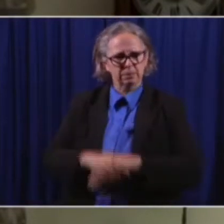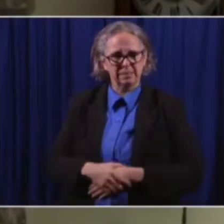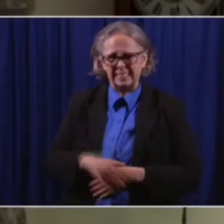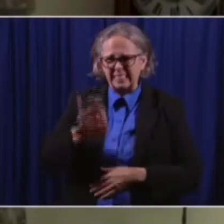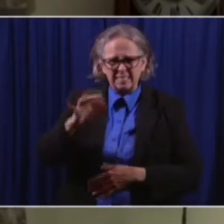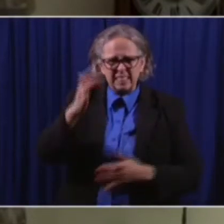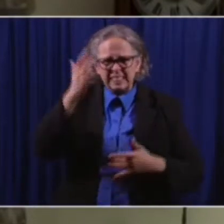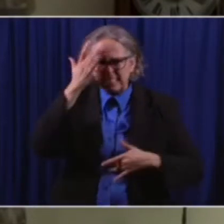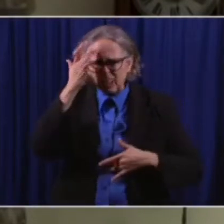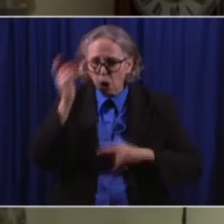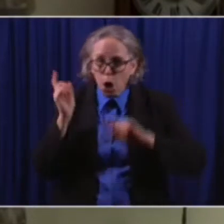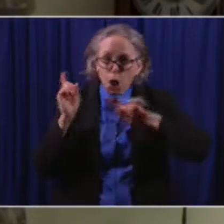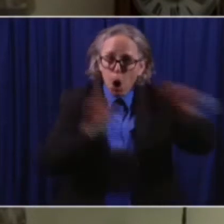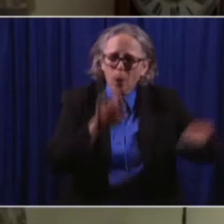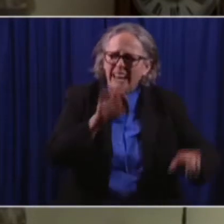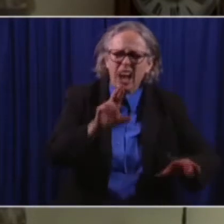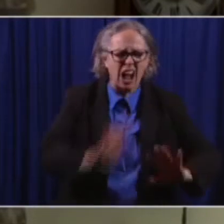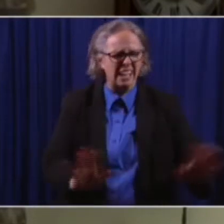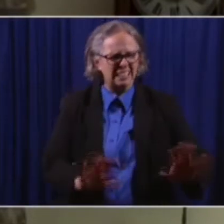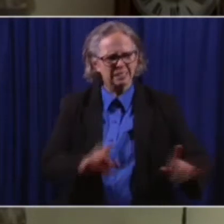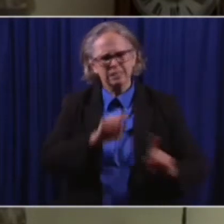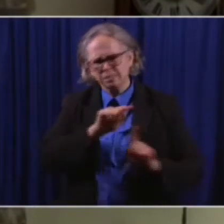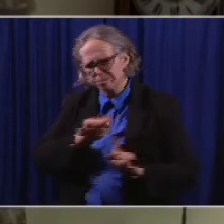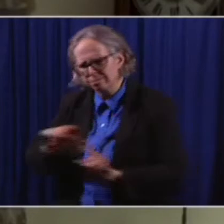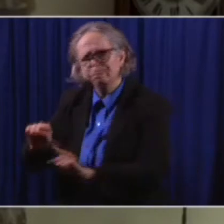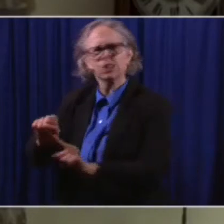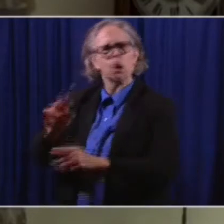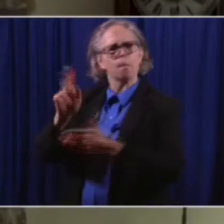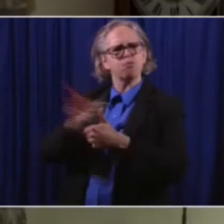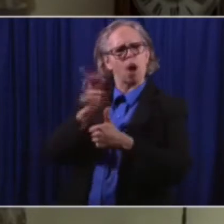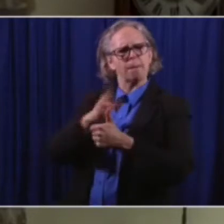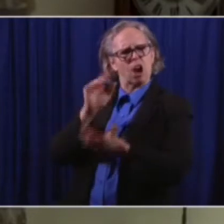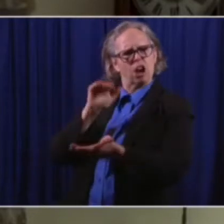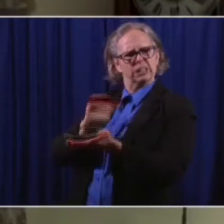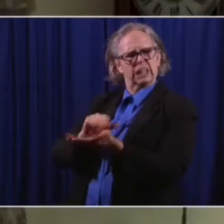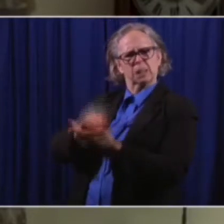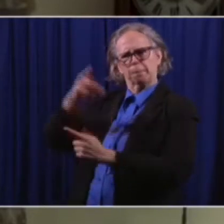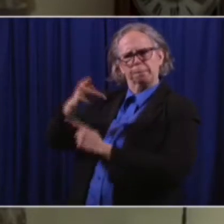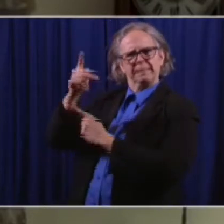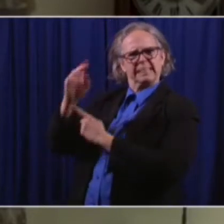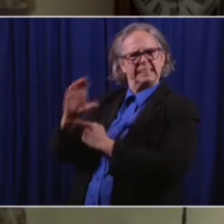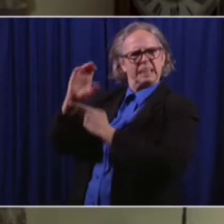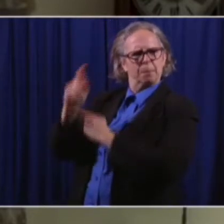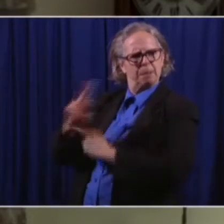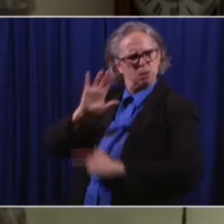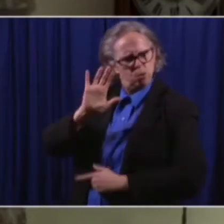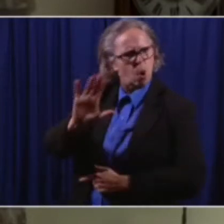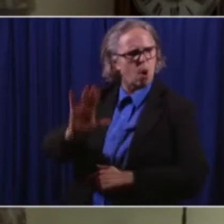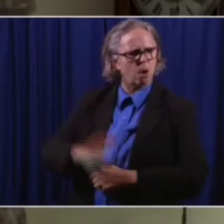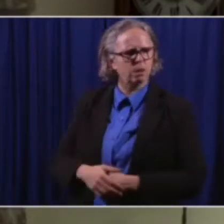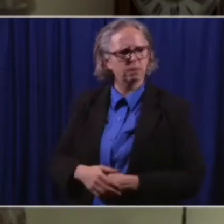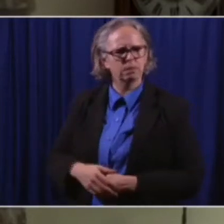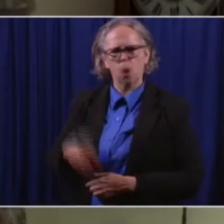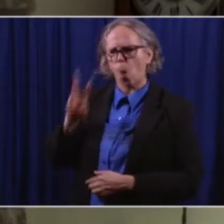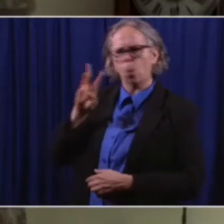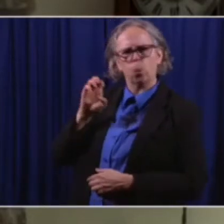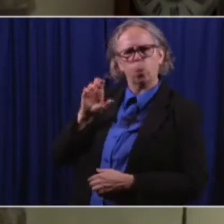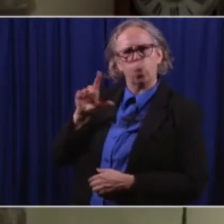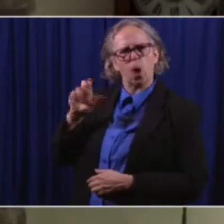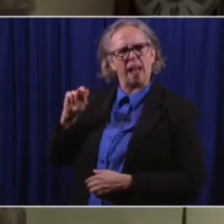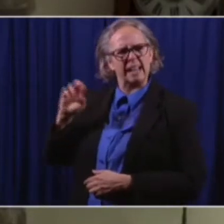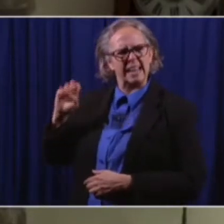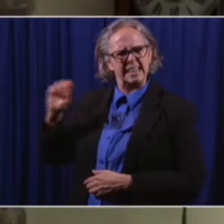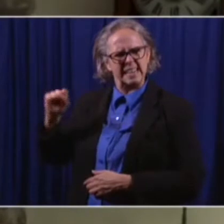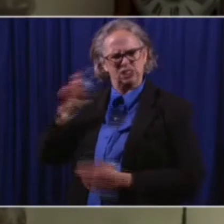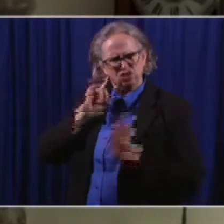needed vaccinations, and attending prenatal visits for pregnant women. They'll also help to coordinate care for individuals with more complex